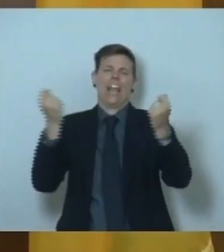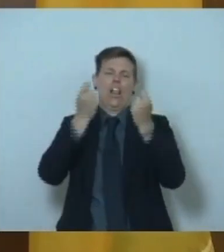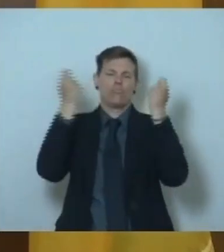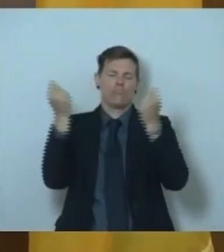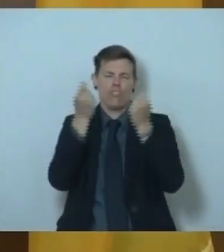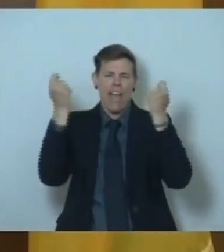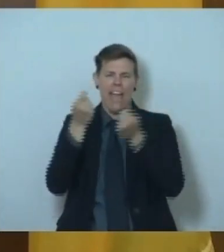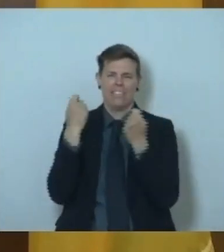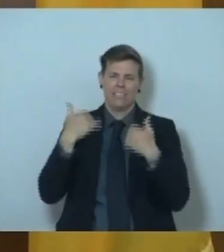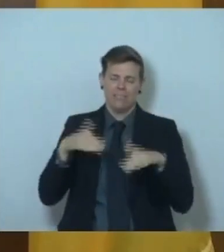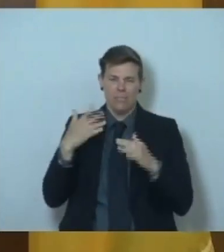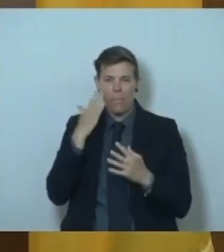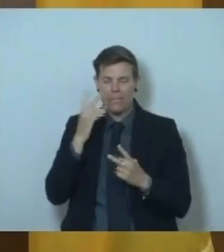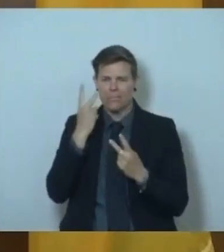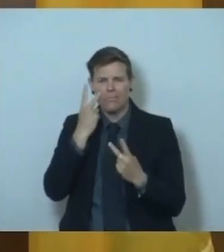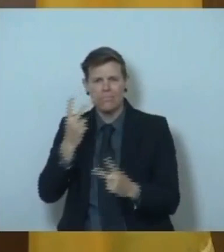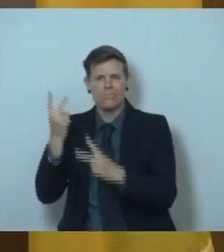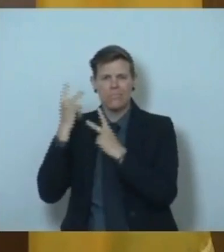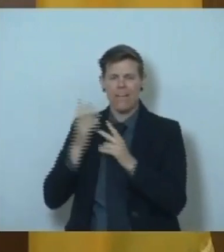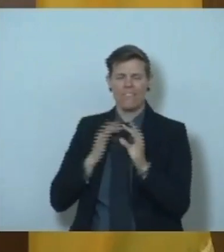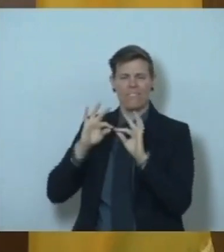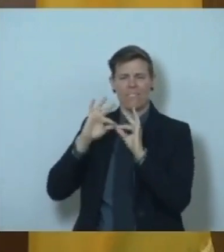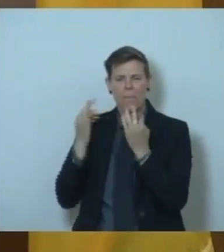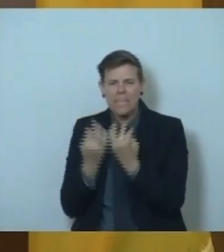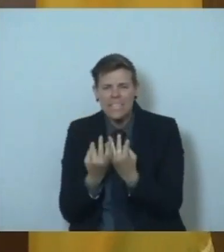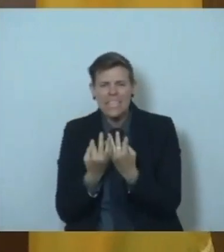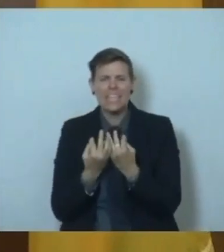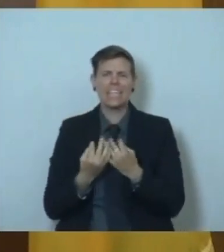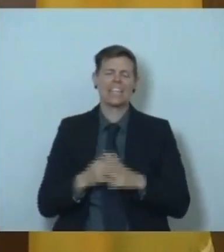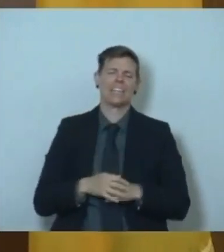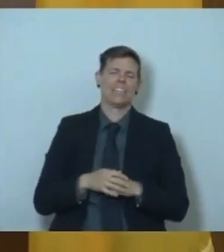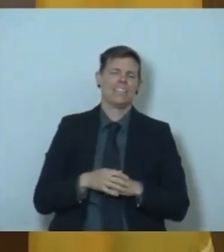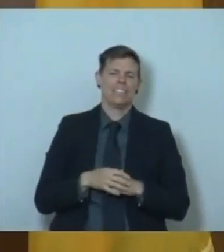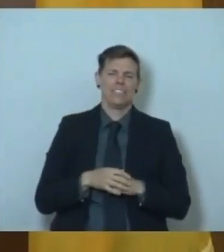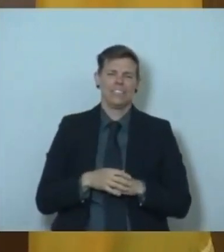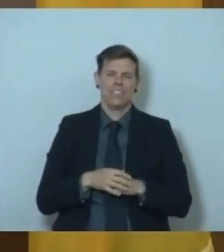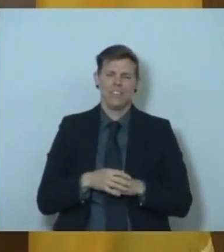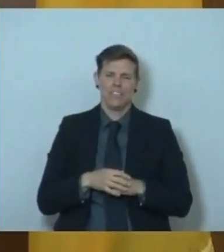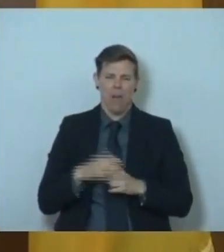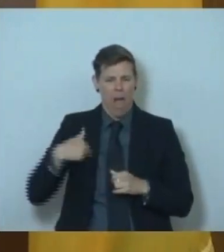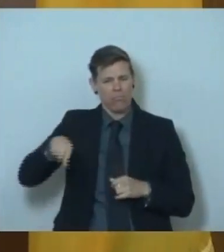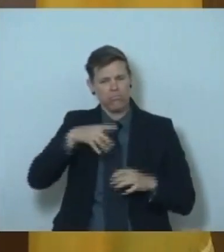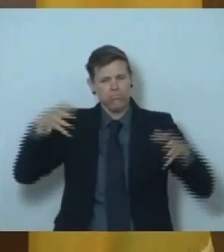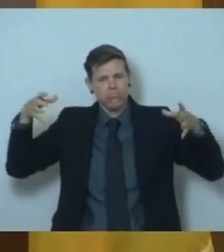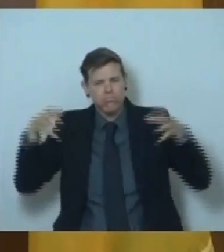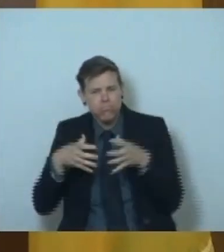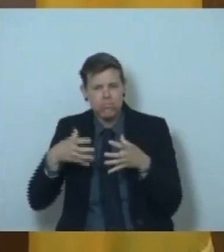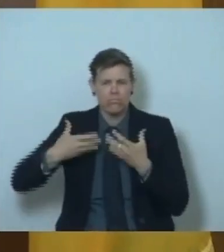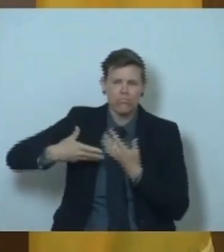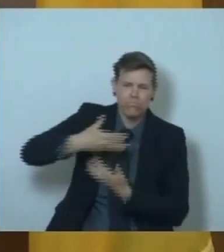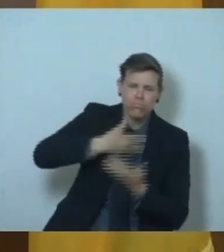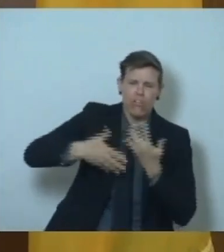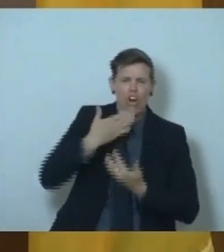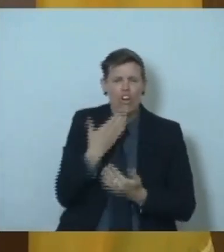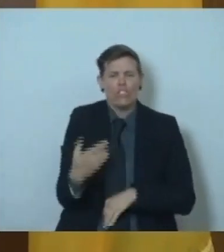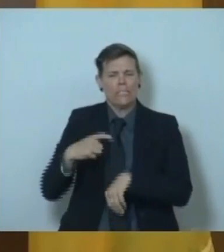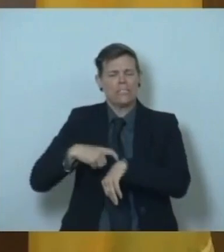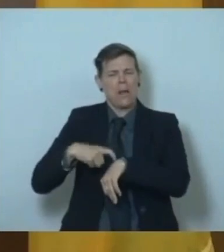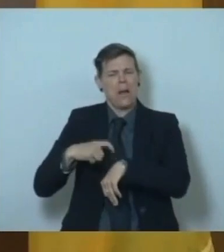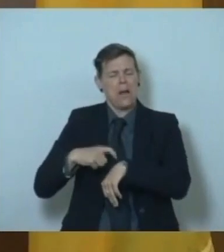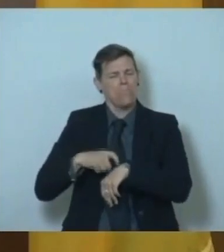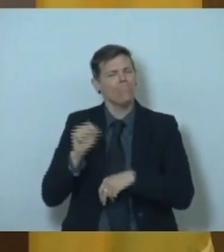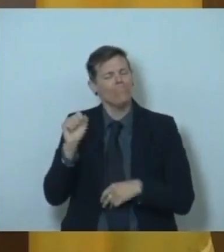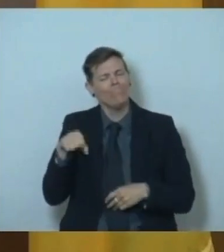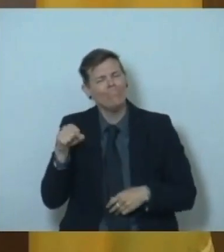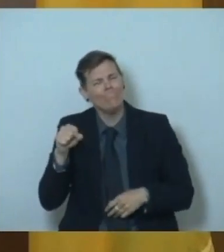remembering our families, and it's a productive family time. It also, in terms of doing that